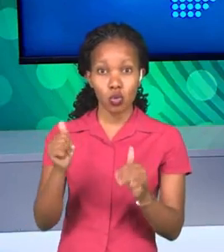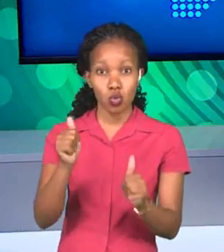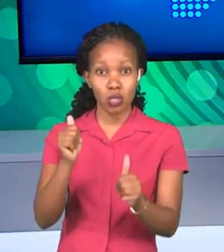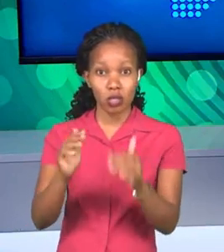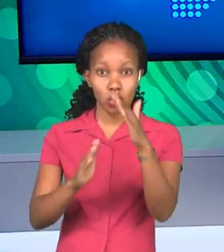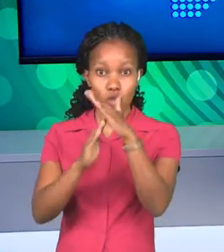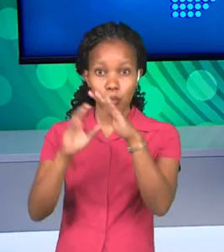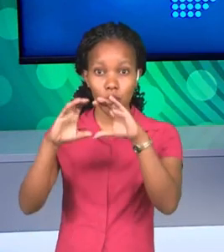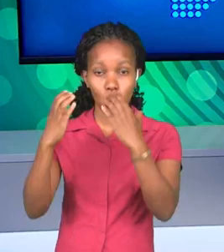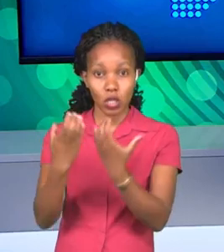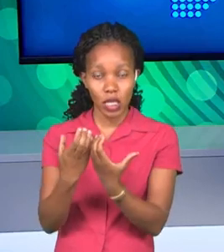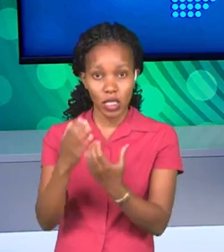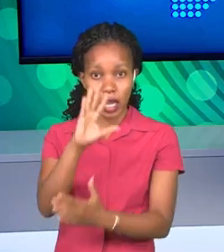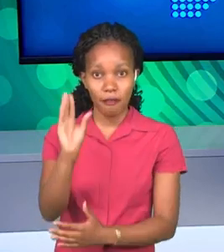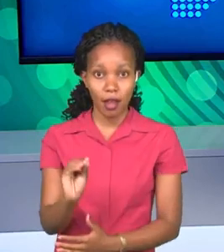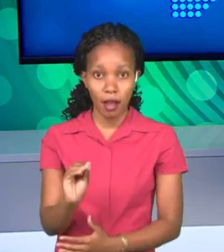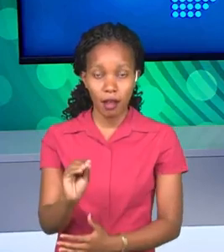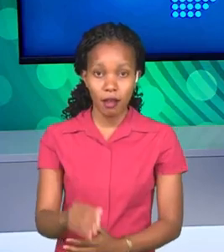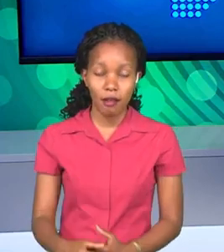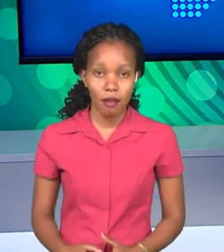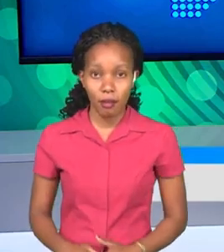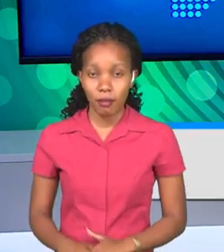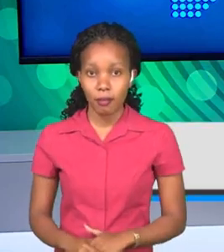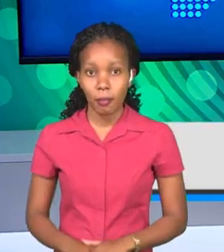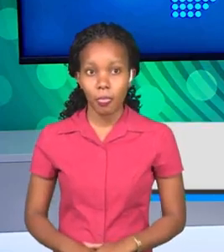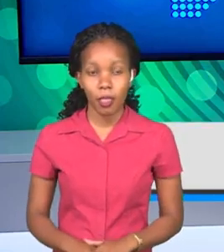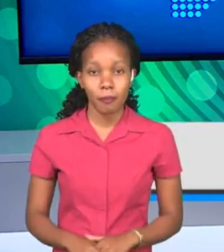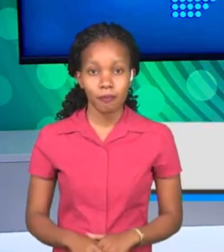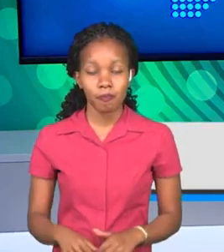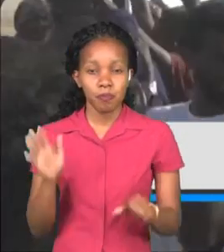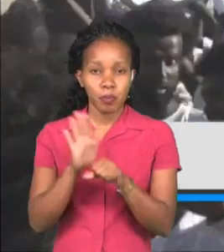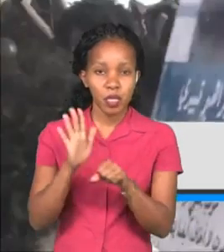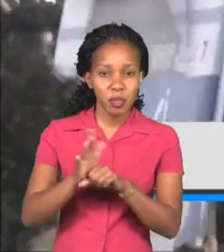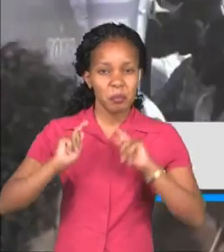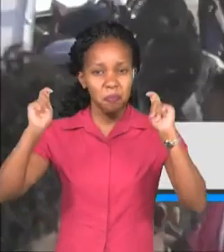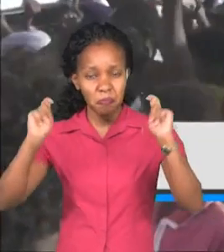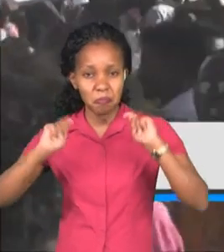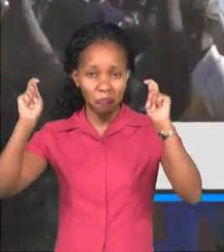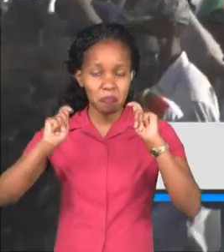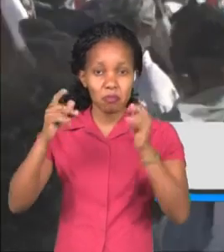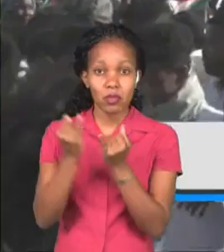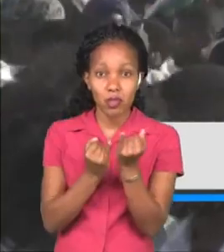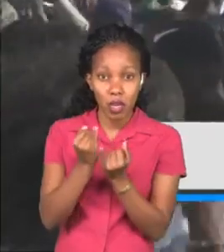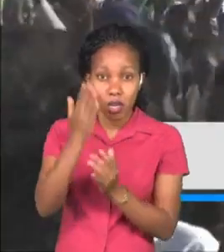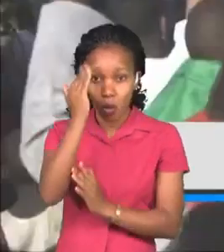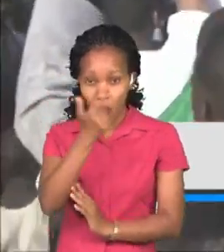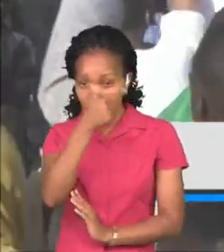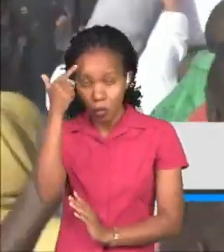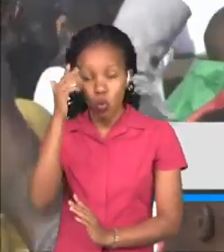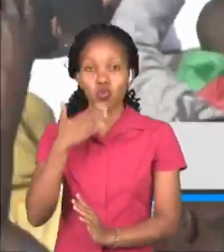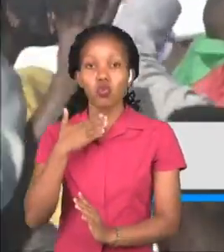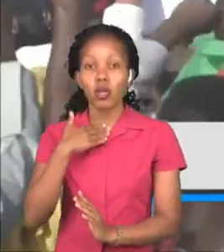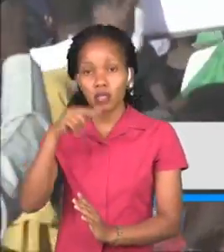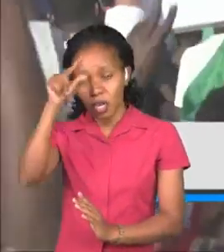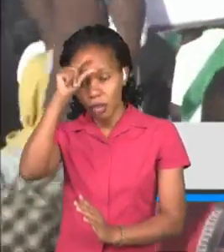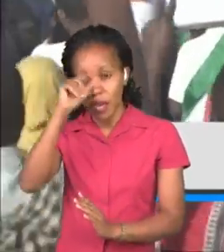made the headlines around the continent. Thousands of protesters marched in Khartoum on Saturday, demanding a civilian government after